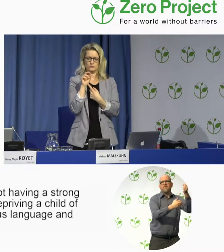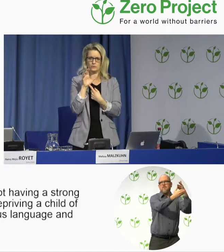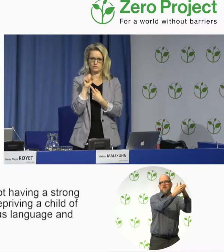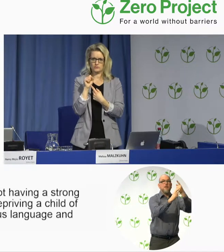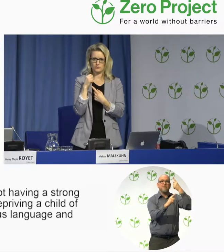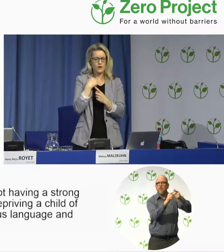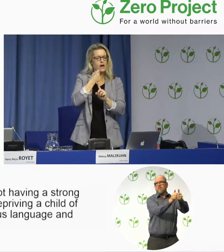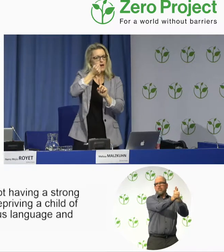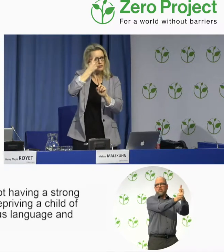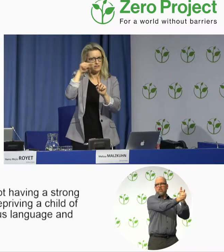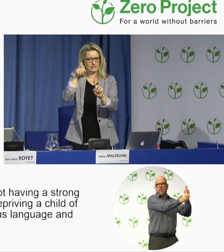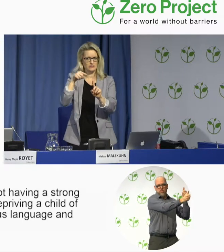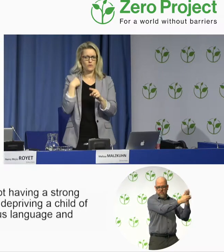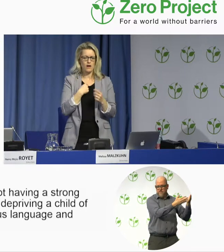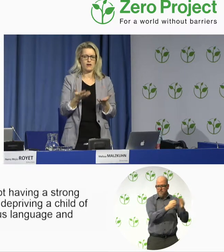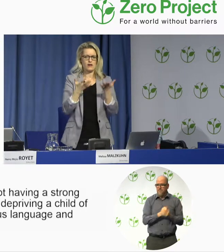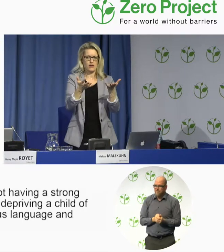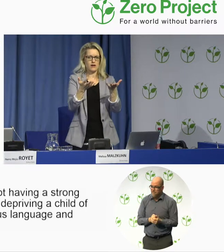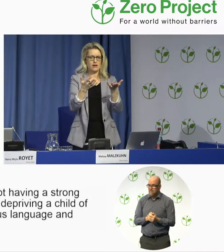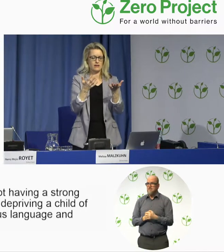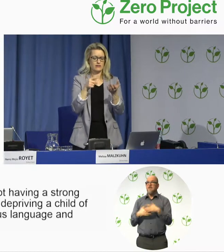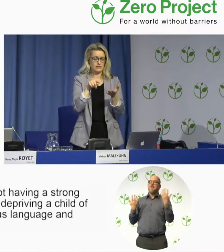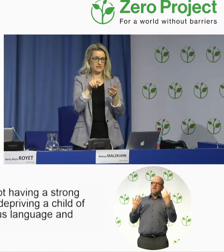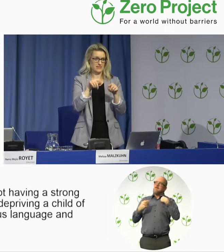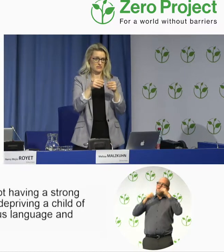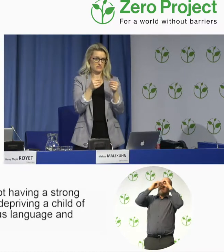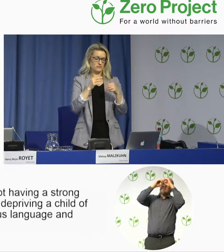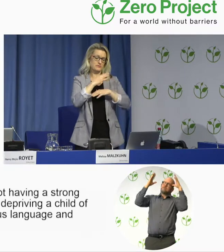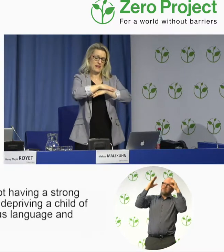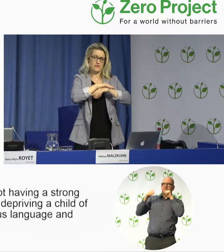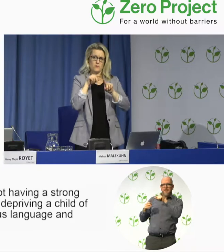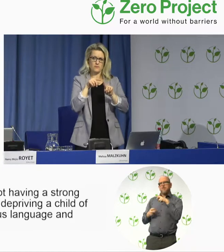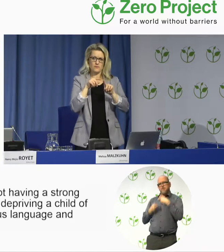propose is a solution through a resource.